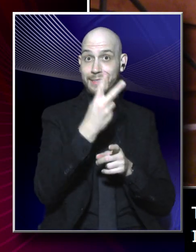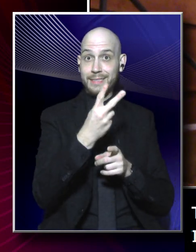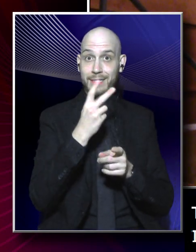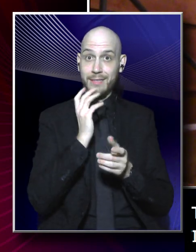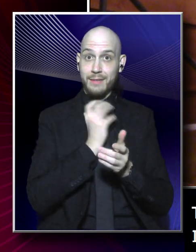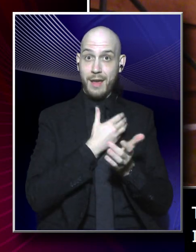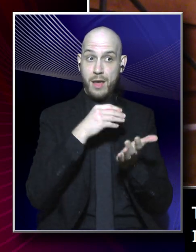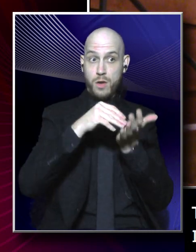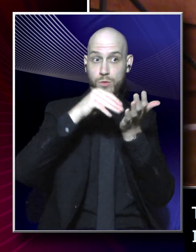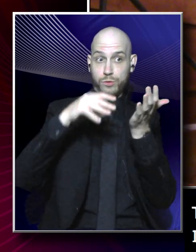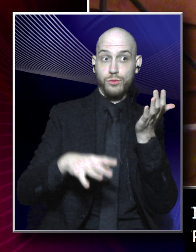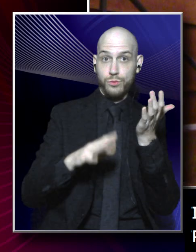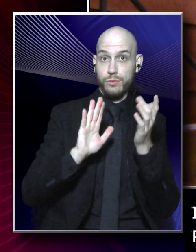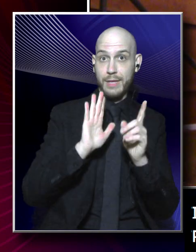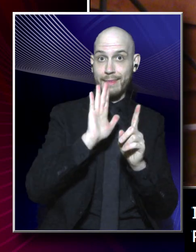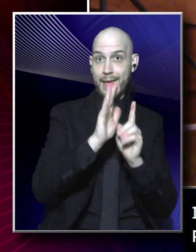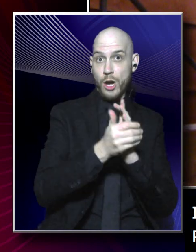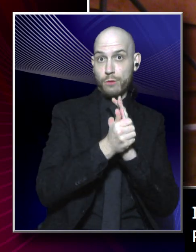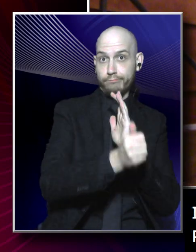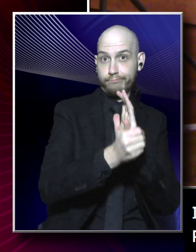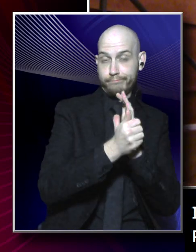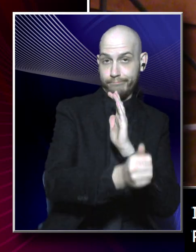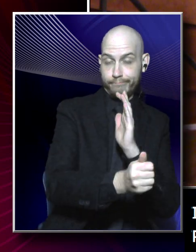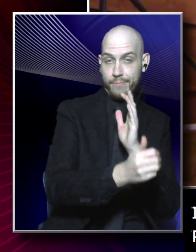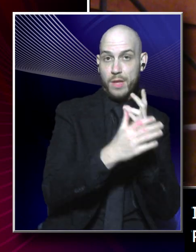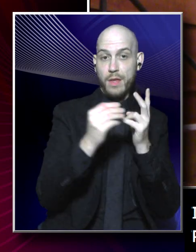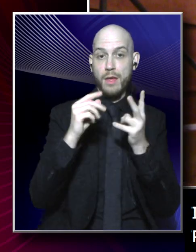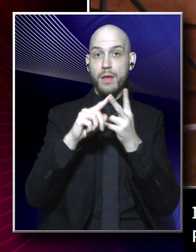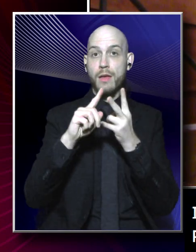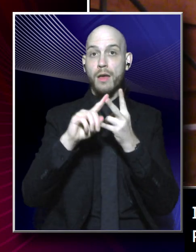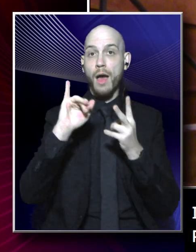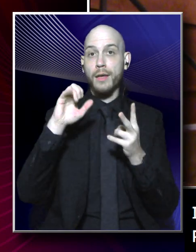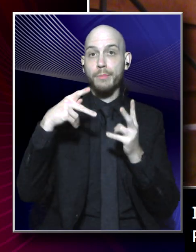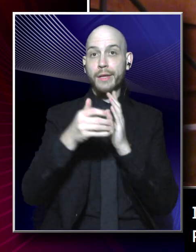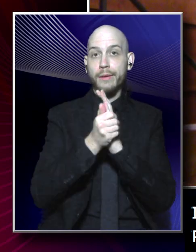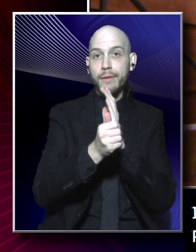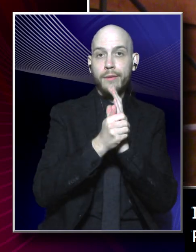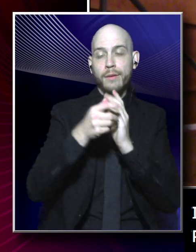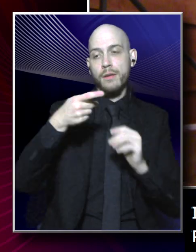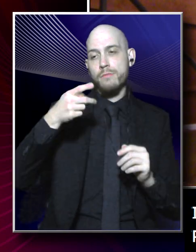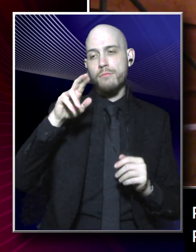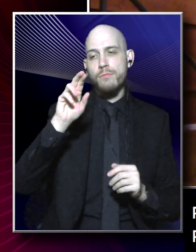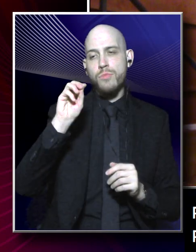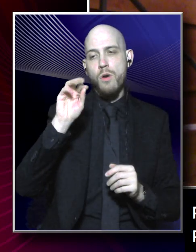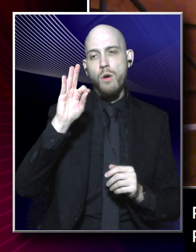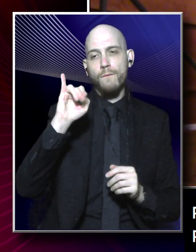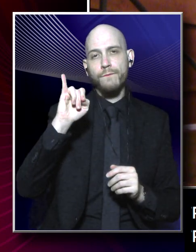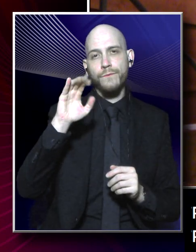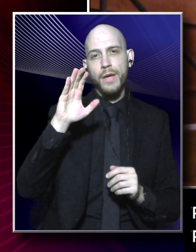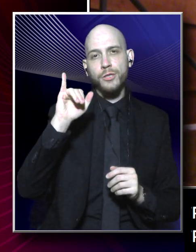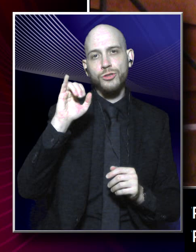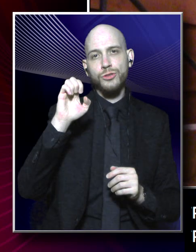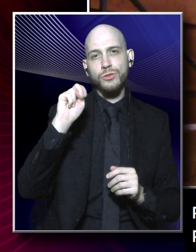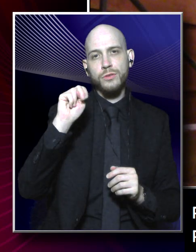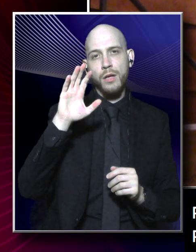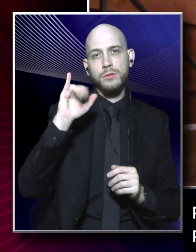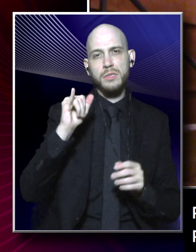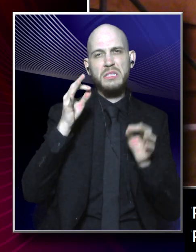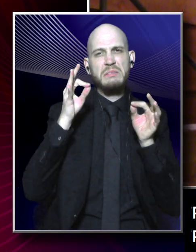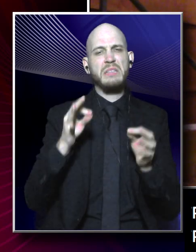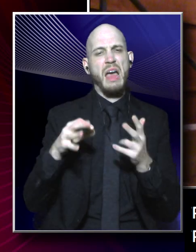with IEP proficiency, the proficiency rate of all students overall in the state of Arizona.